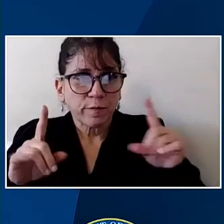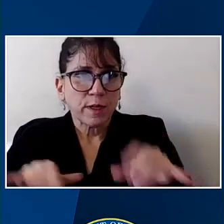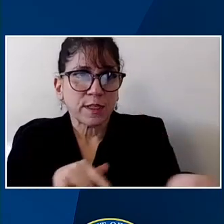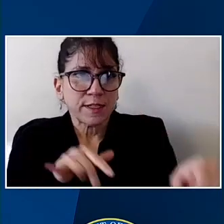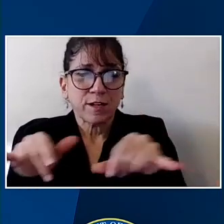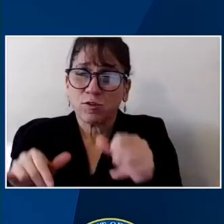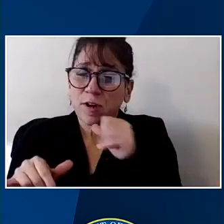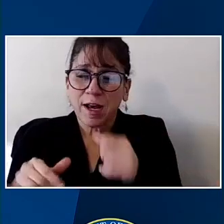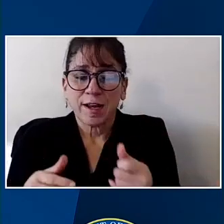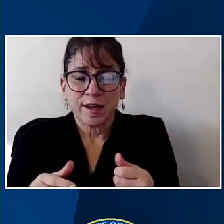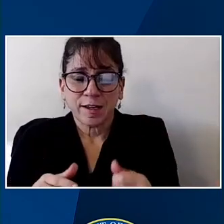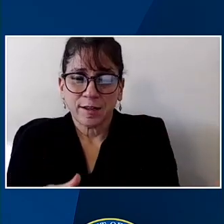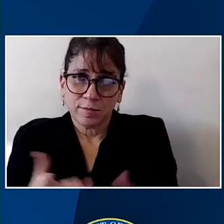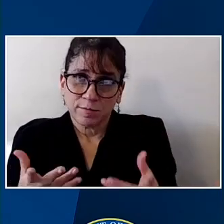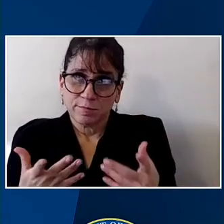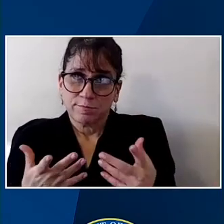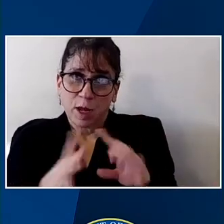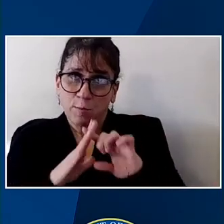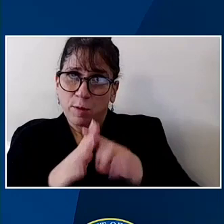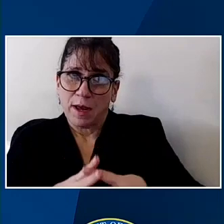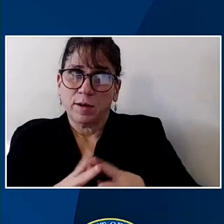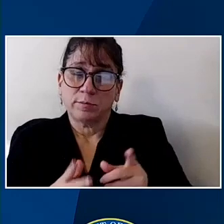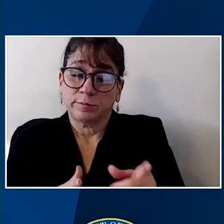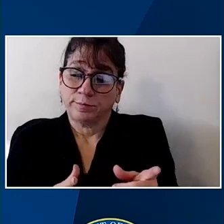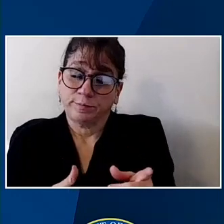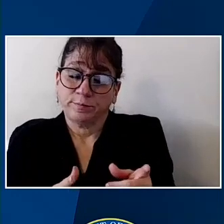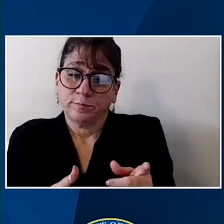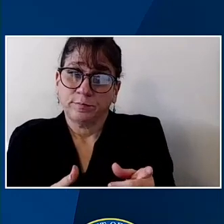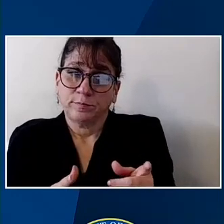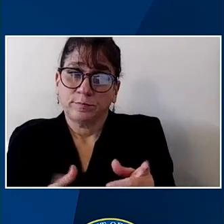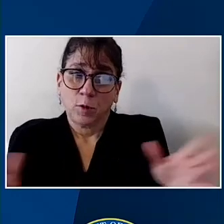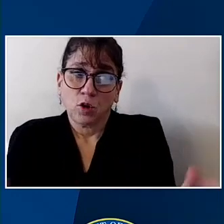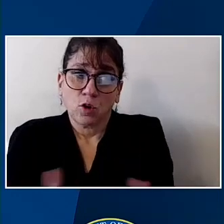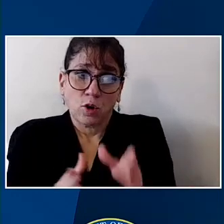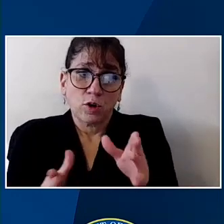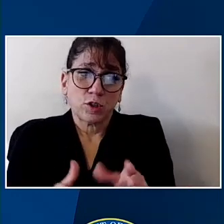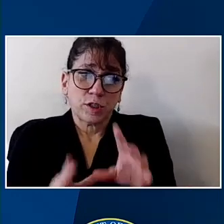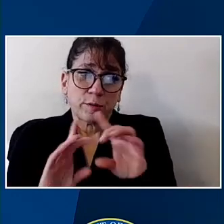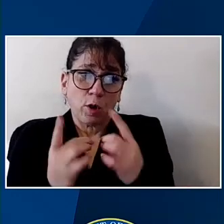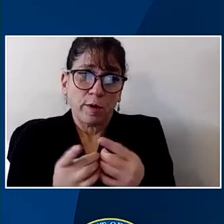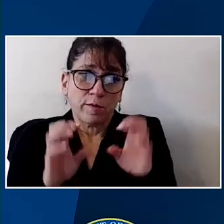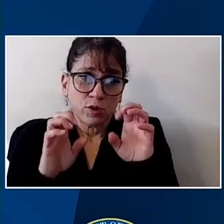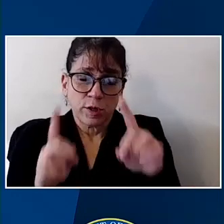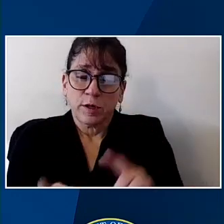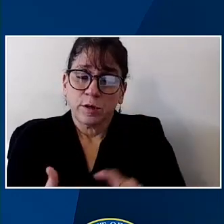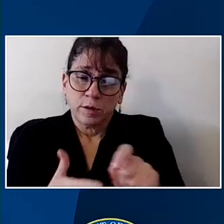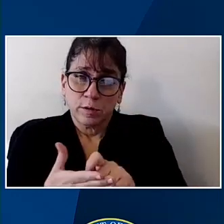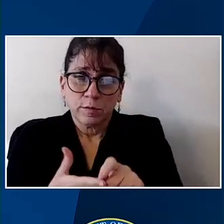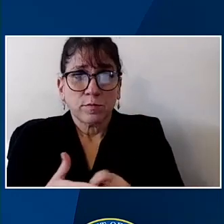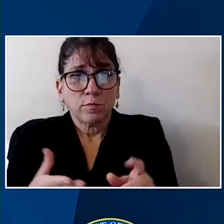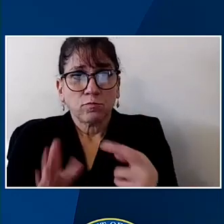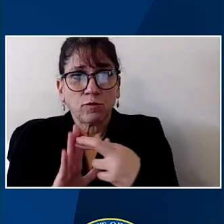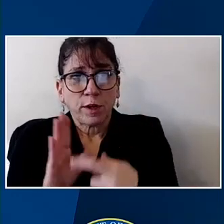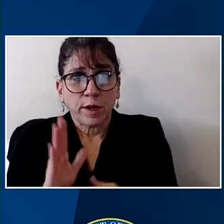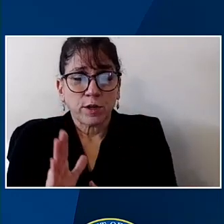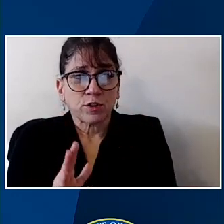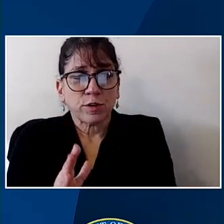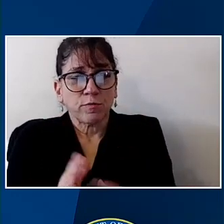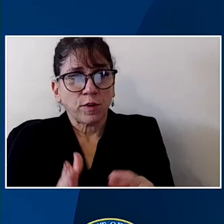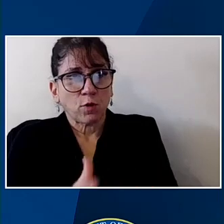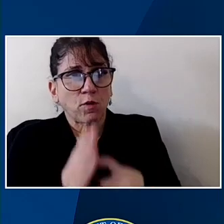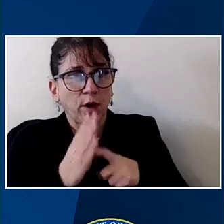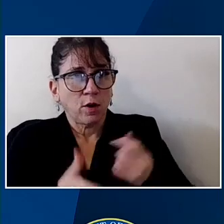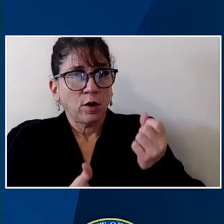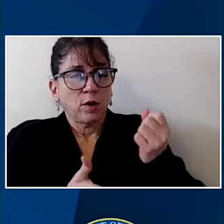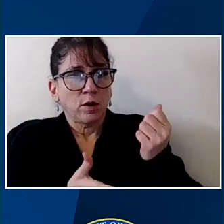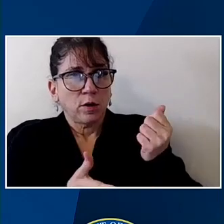in accreditation. We urge the department to advance the last session's conversations into regulations that require accreditors to hold